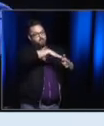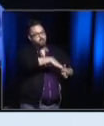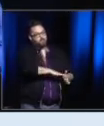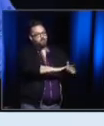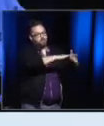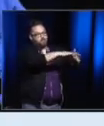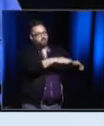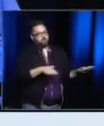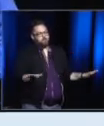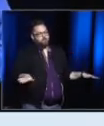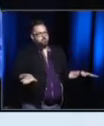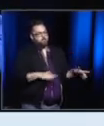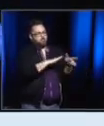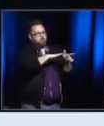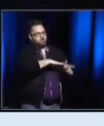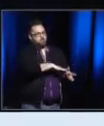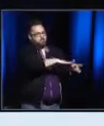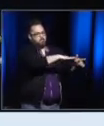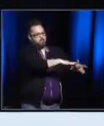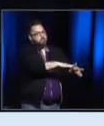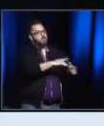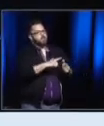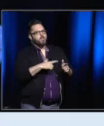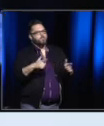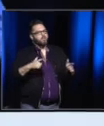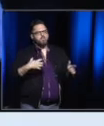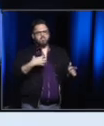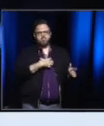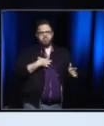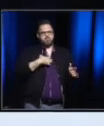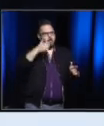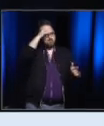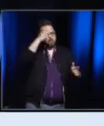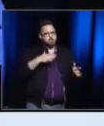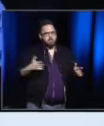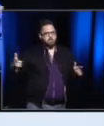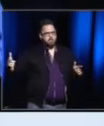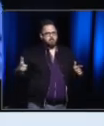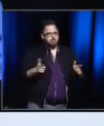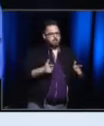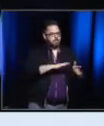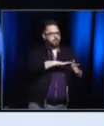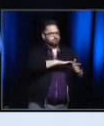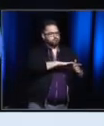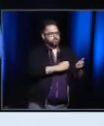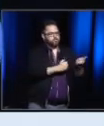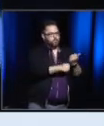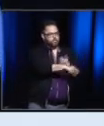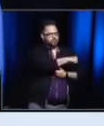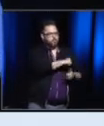in this context, where they are being harassed by obnoxious males, we think it's an expression of support between the